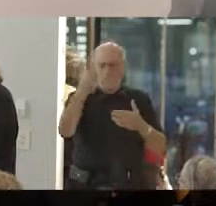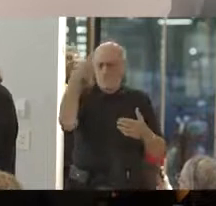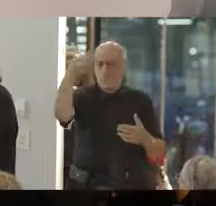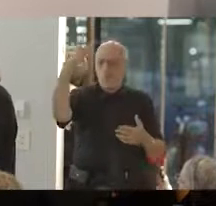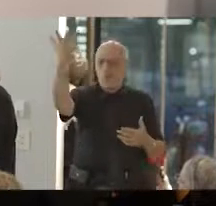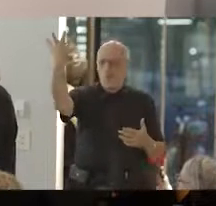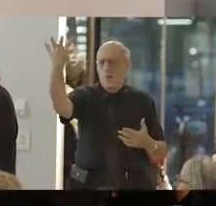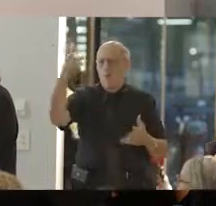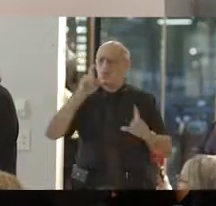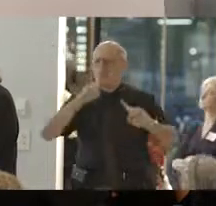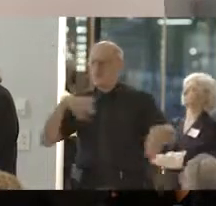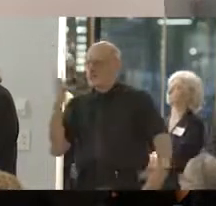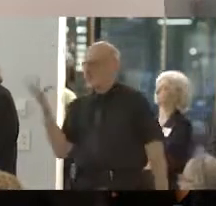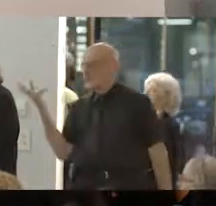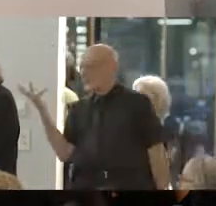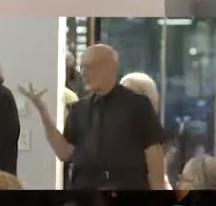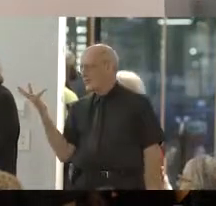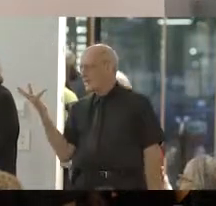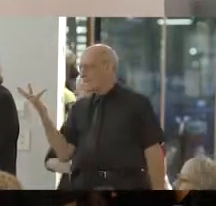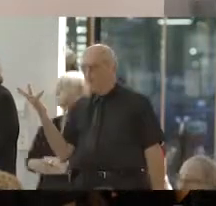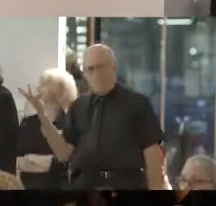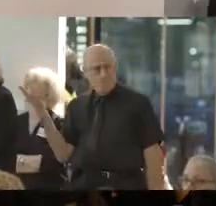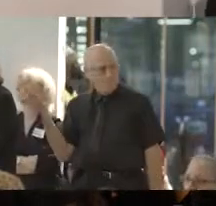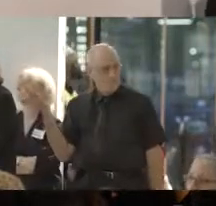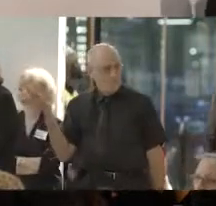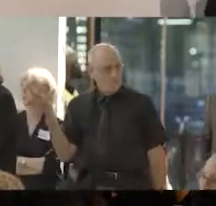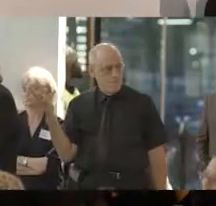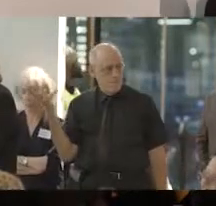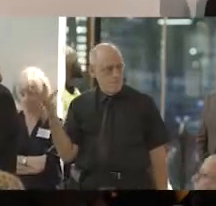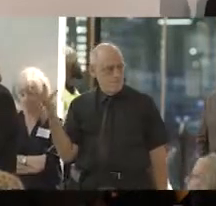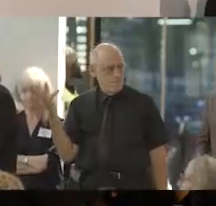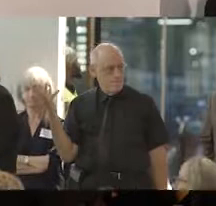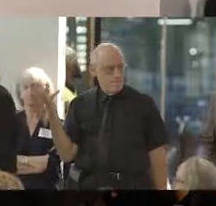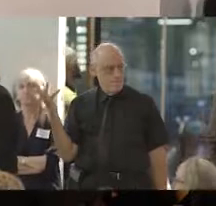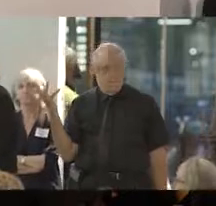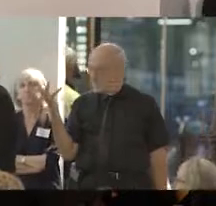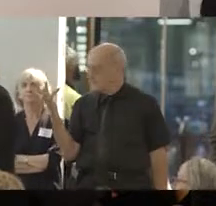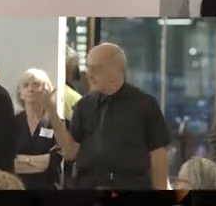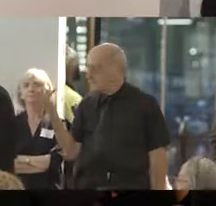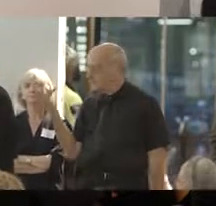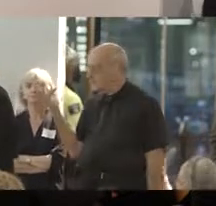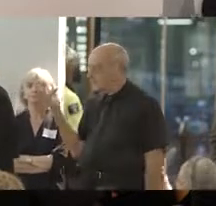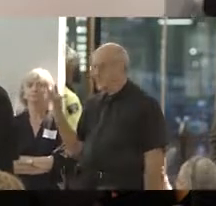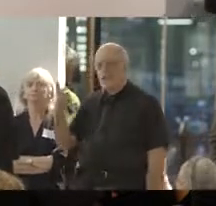Who could answer that question? Garrett, do you want to direct that? Why north versus south?